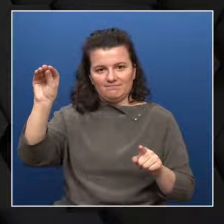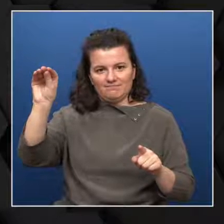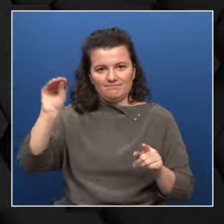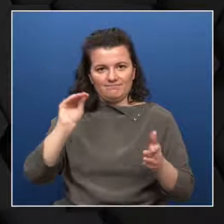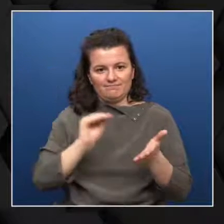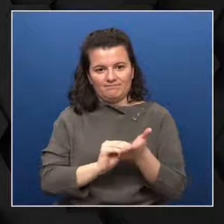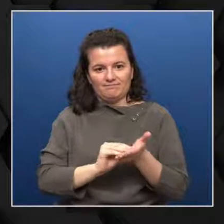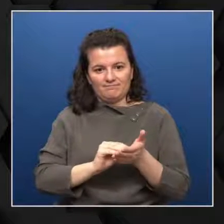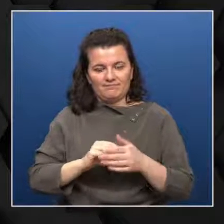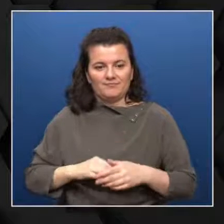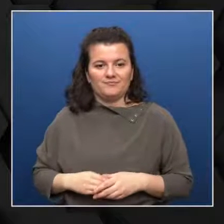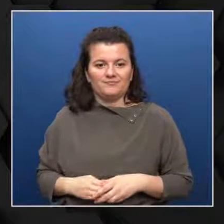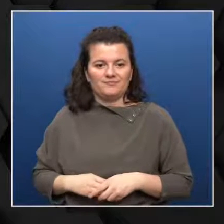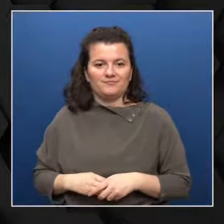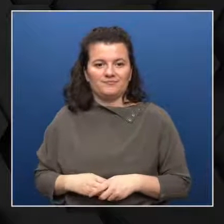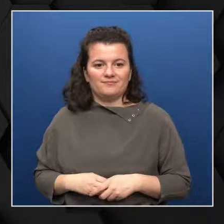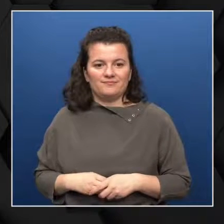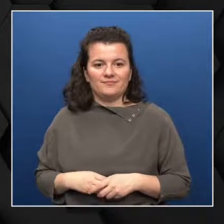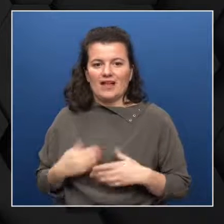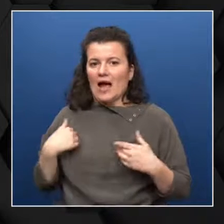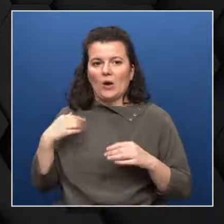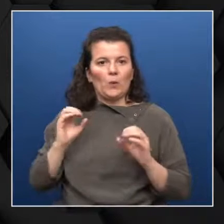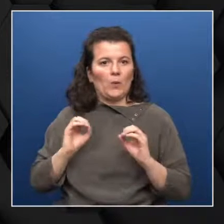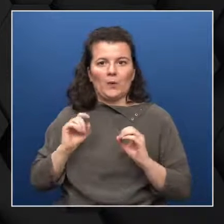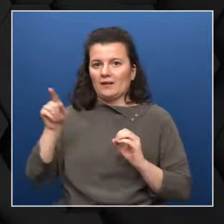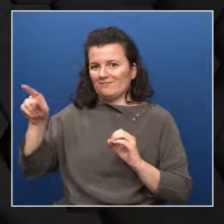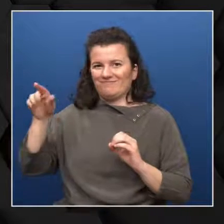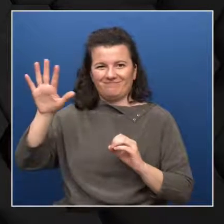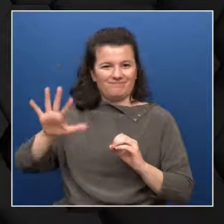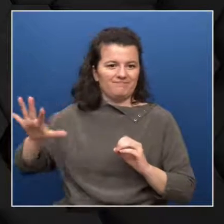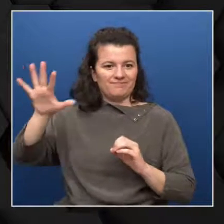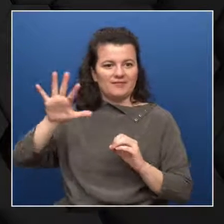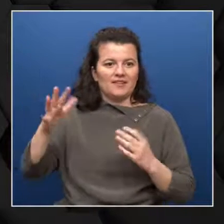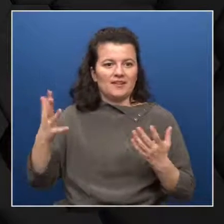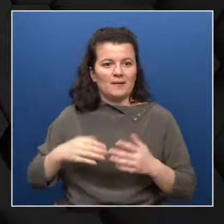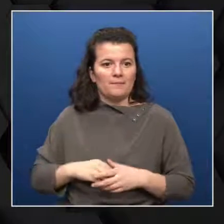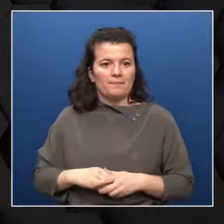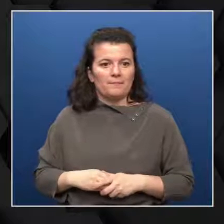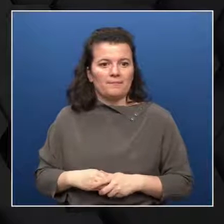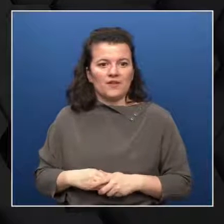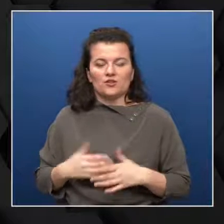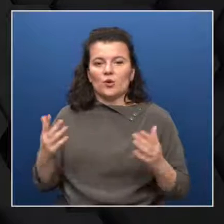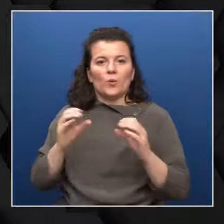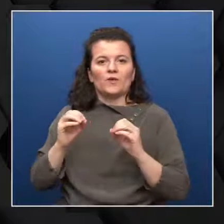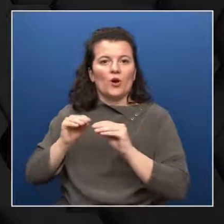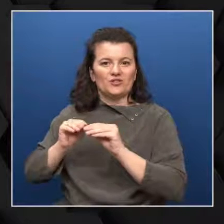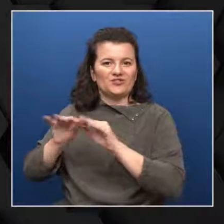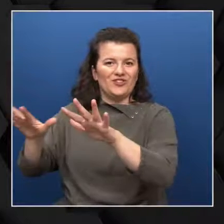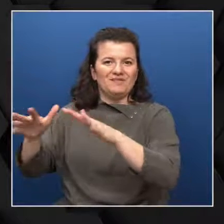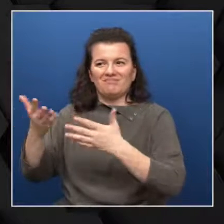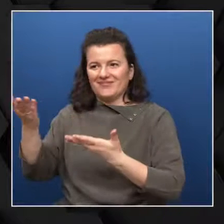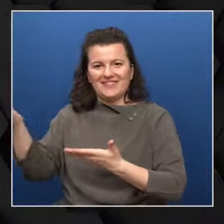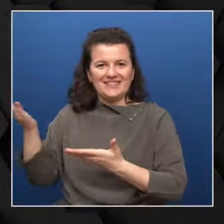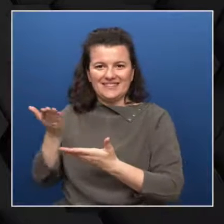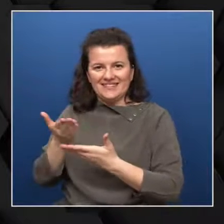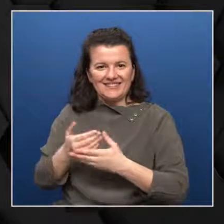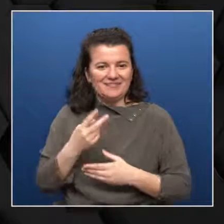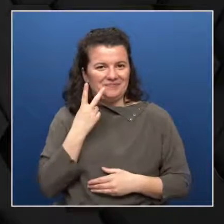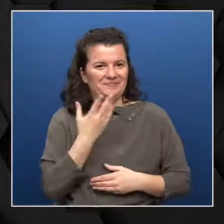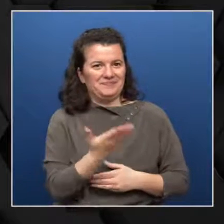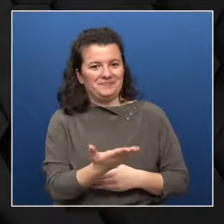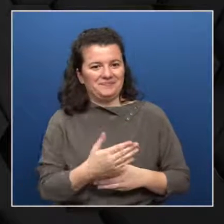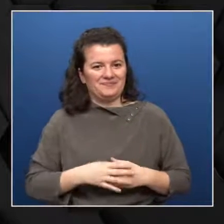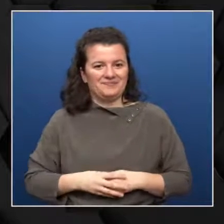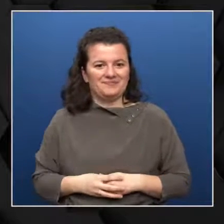So I didn't start our endpoint, so we don't have anywhere. We can get the stream in, but we can't send the